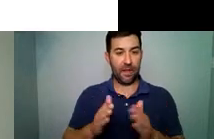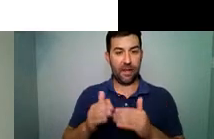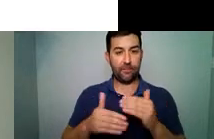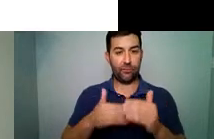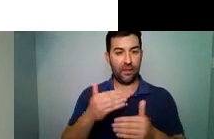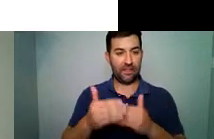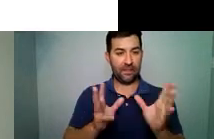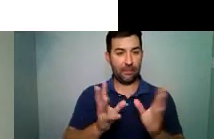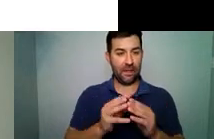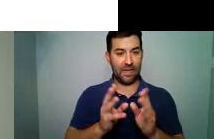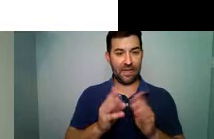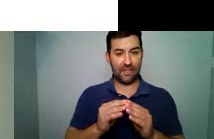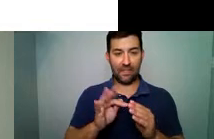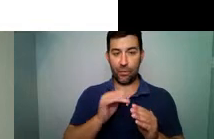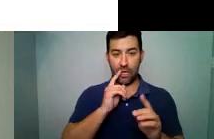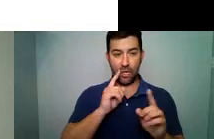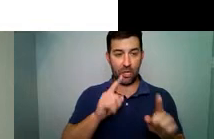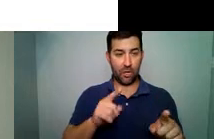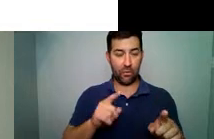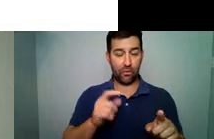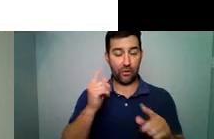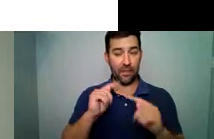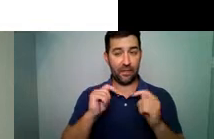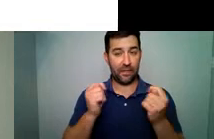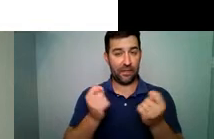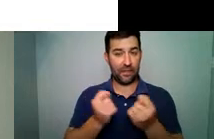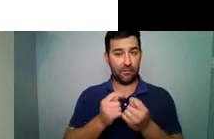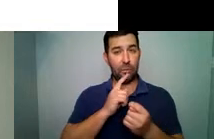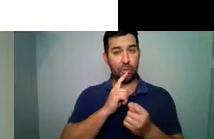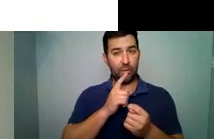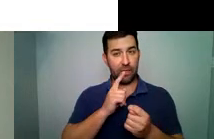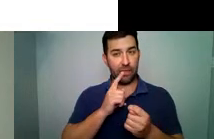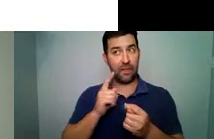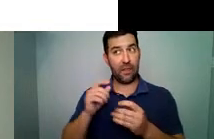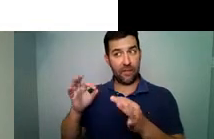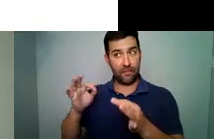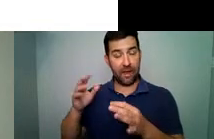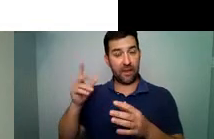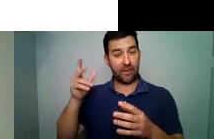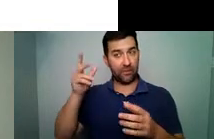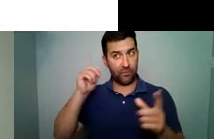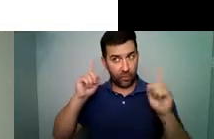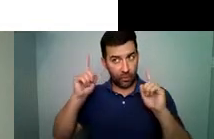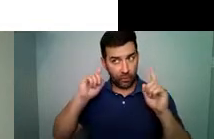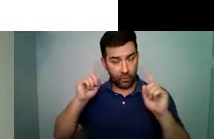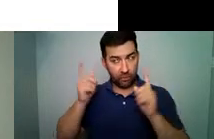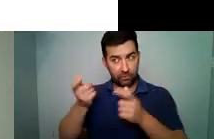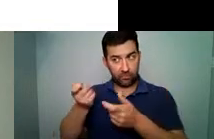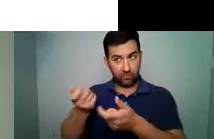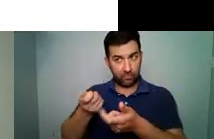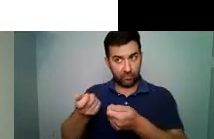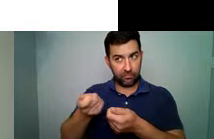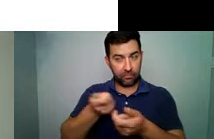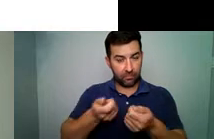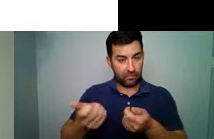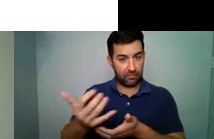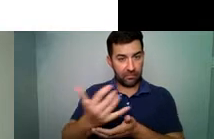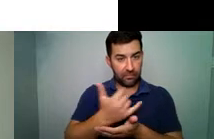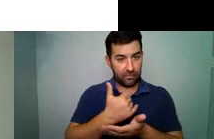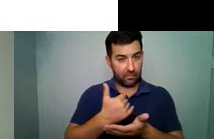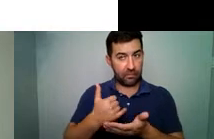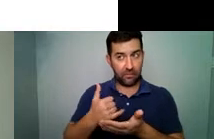this, the team has really stuck with what they heard from the community in those meetings and is developing